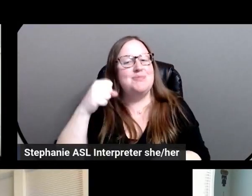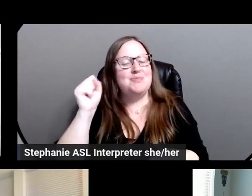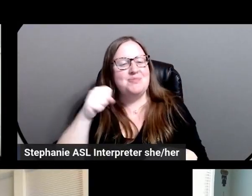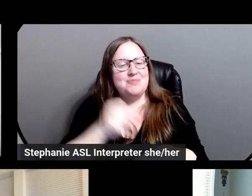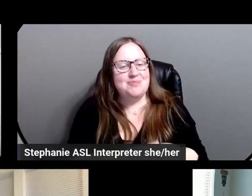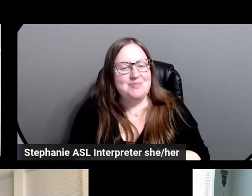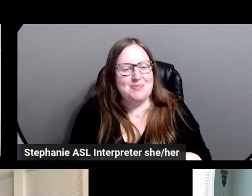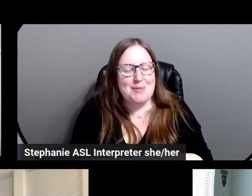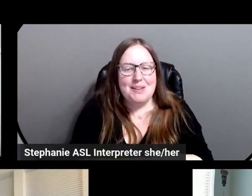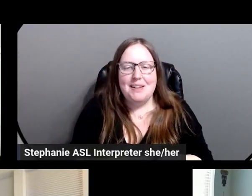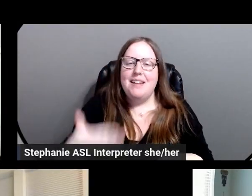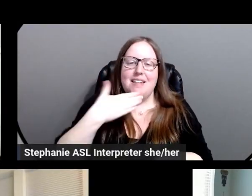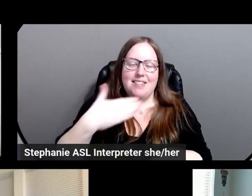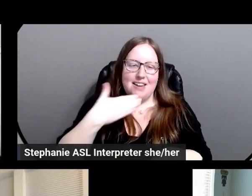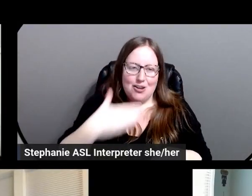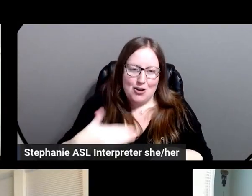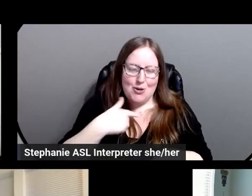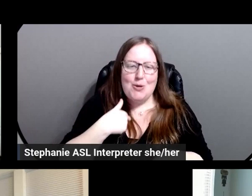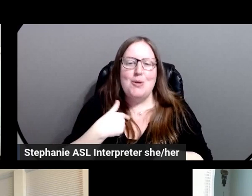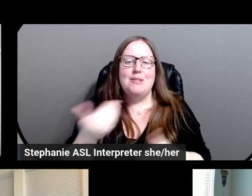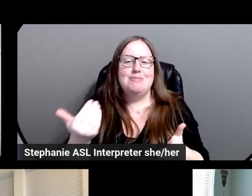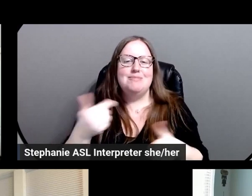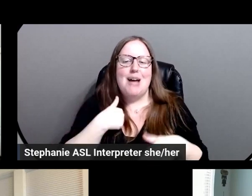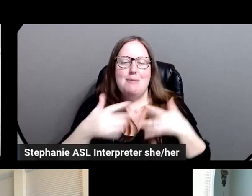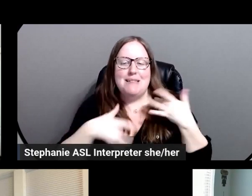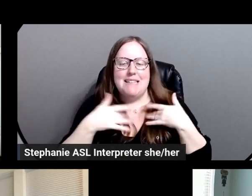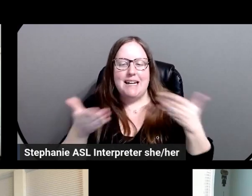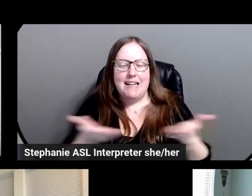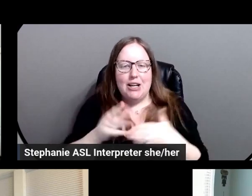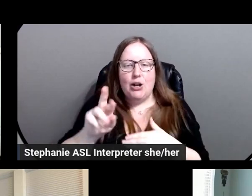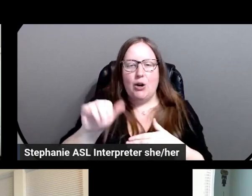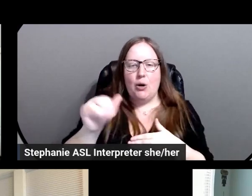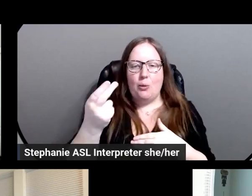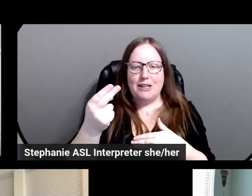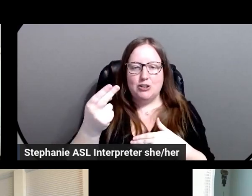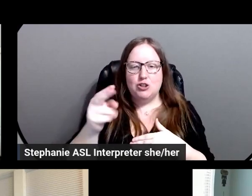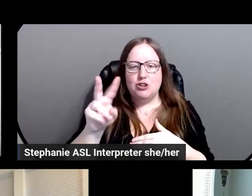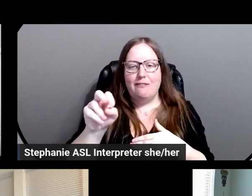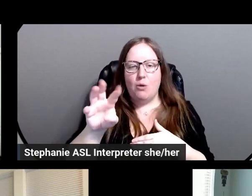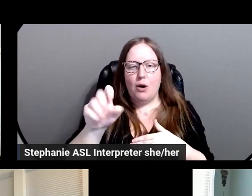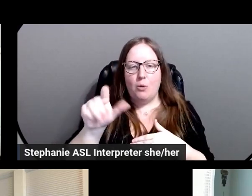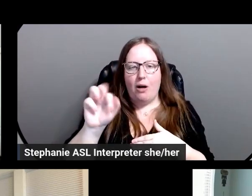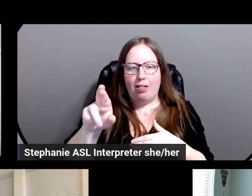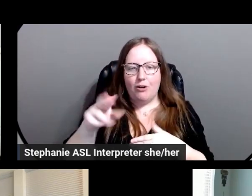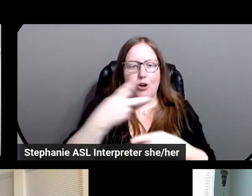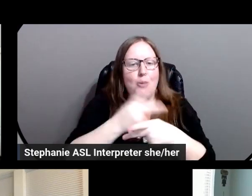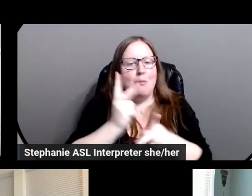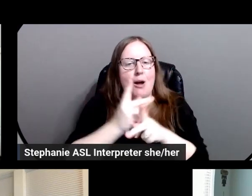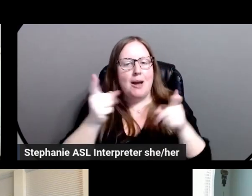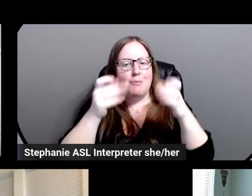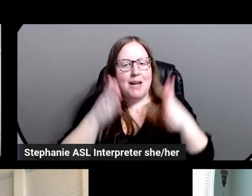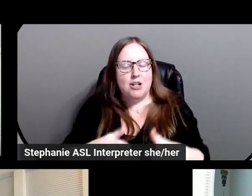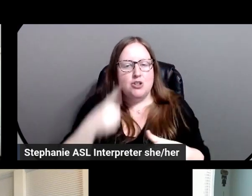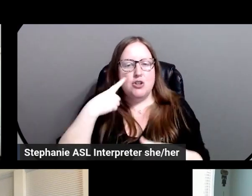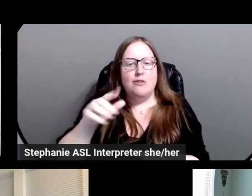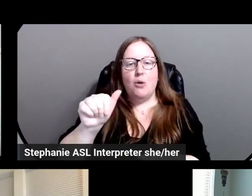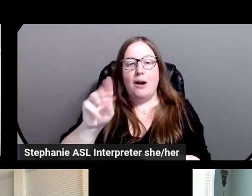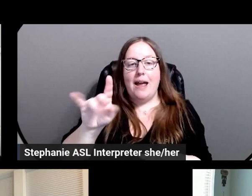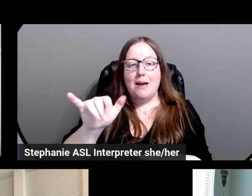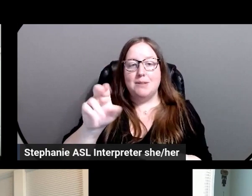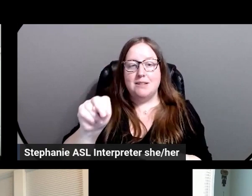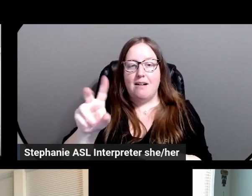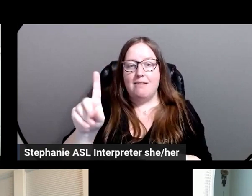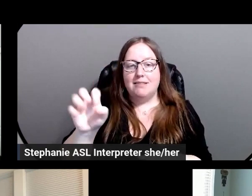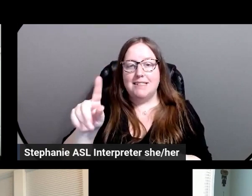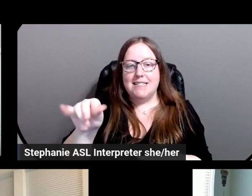today? Yeah. Thanks for having me again, Kyle. Excited to be here. So my name is Rich Vorwaller. I'm a product manager on the Amazon Detective team. Been here a couple